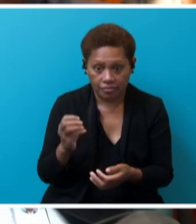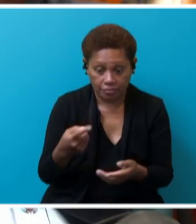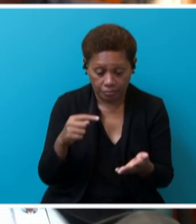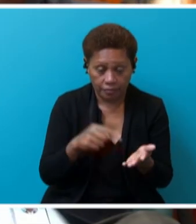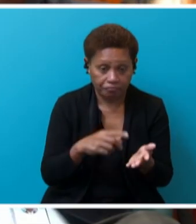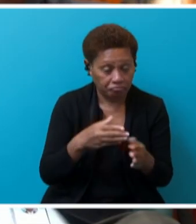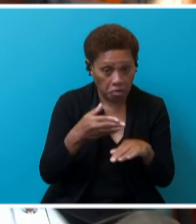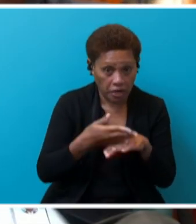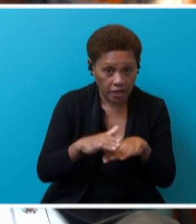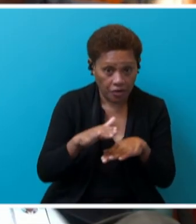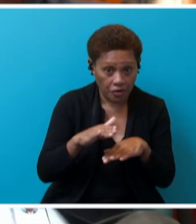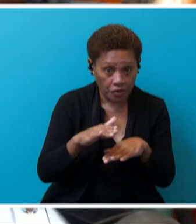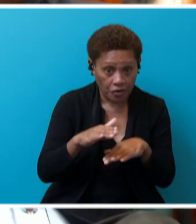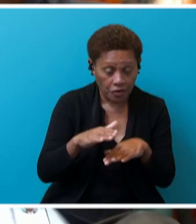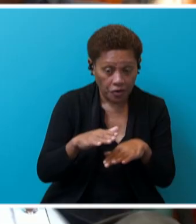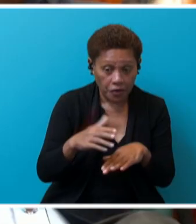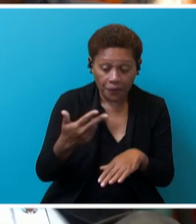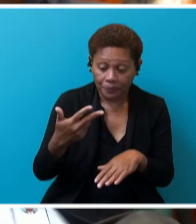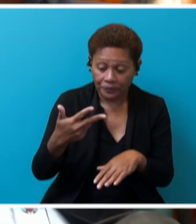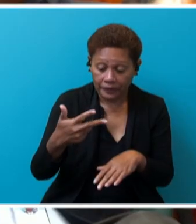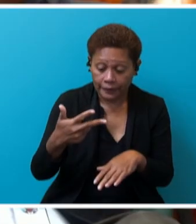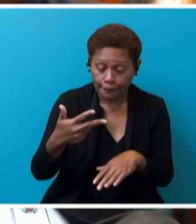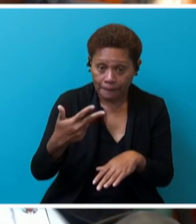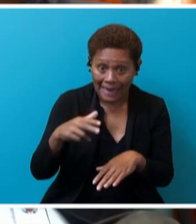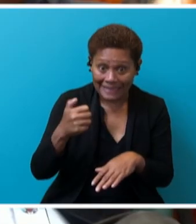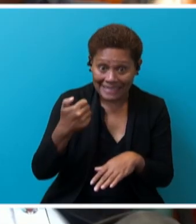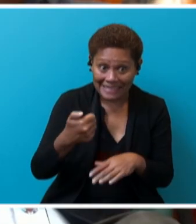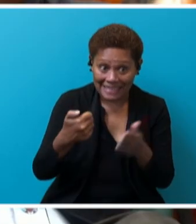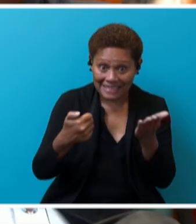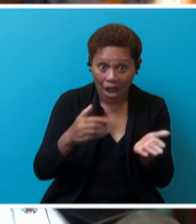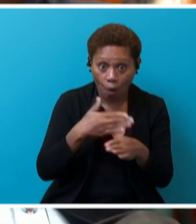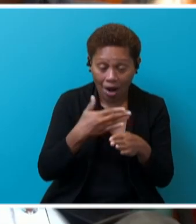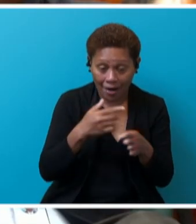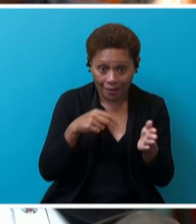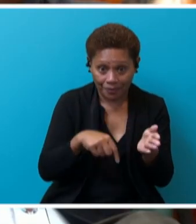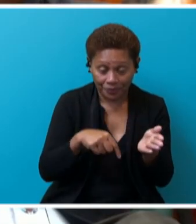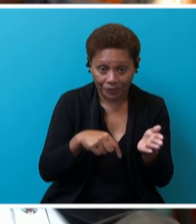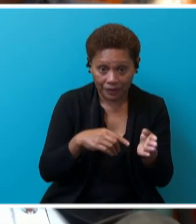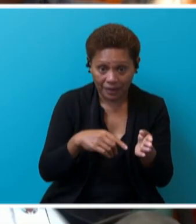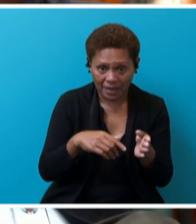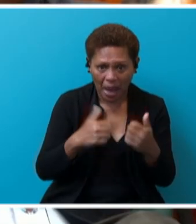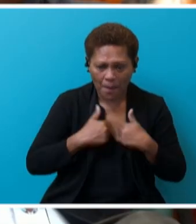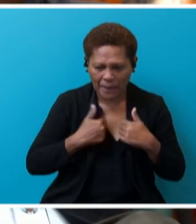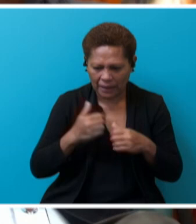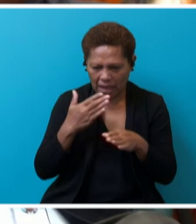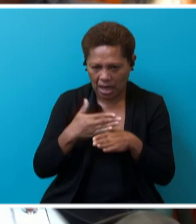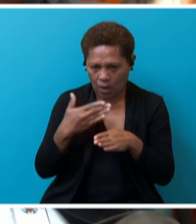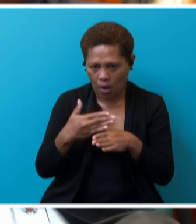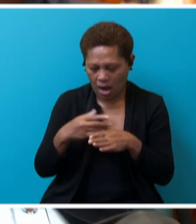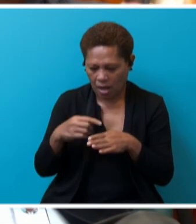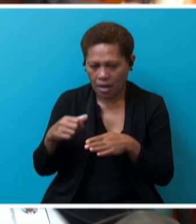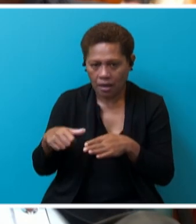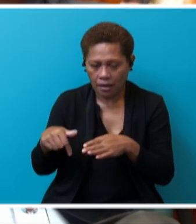apprenticeships. 86 apprentices, 30 women and 56 men, including catchment and facility